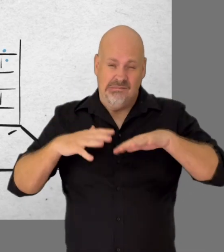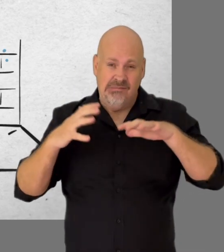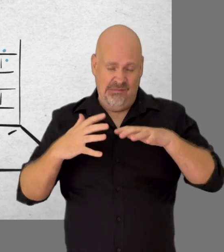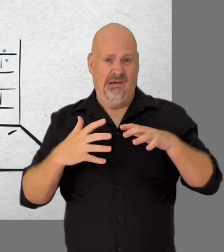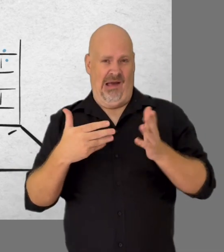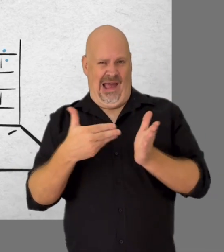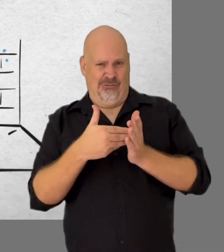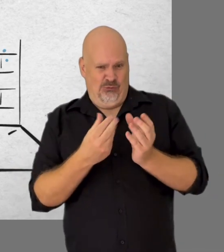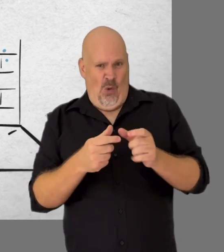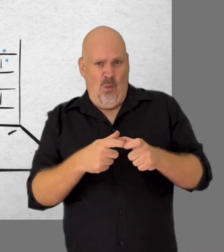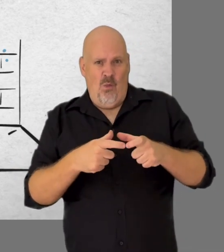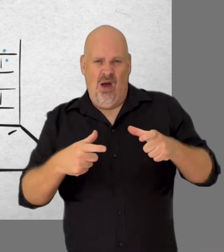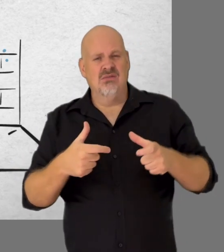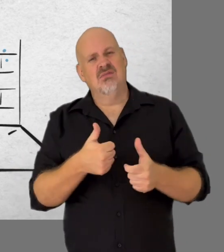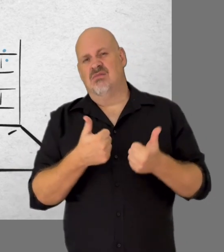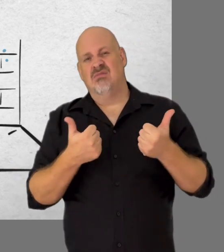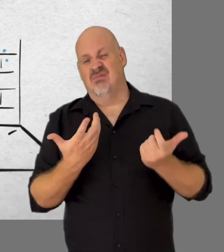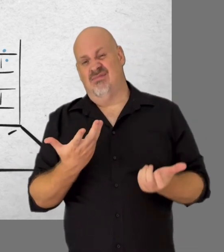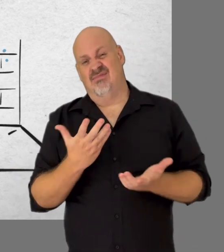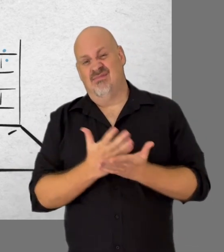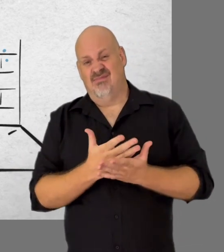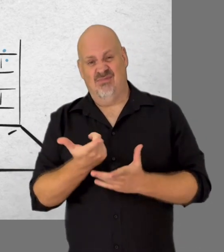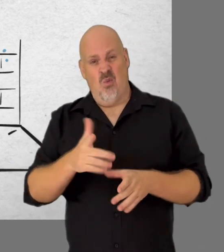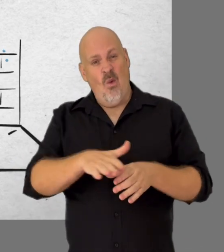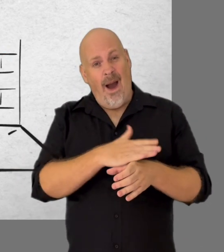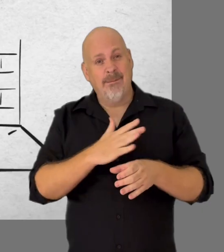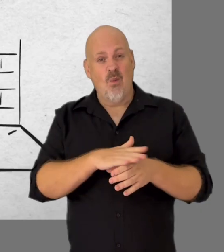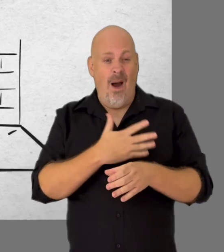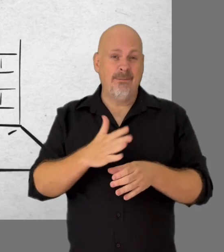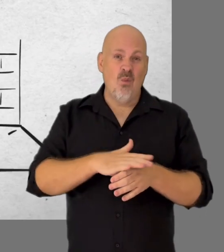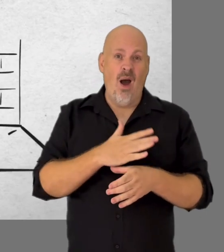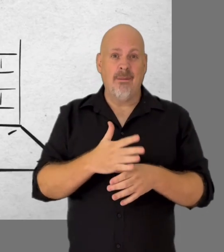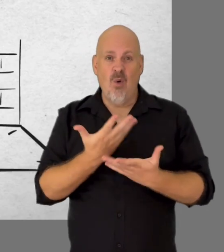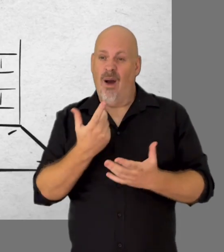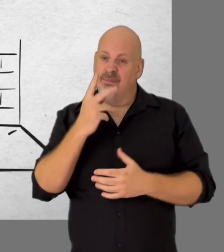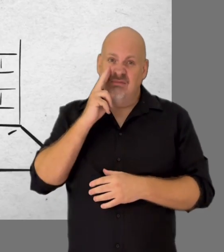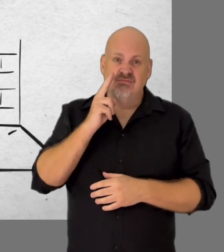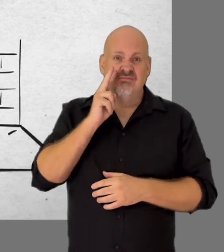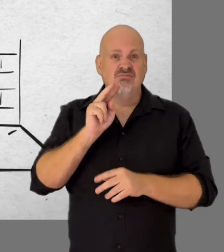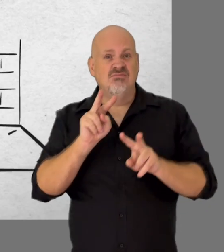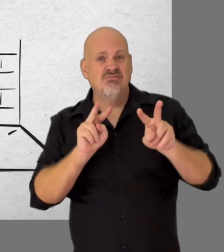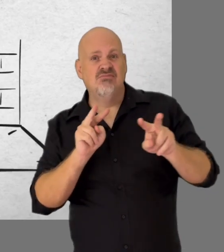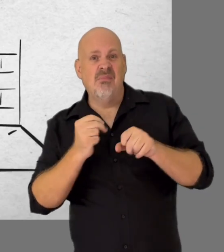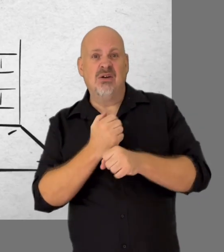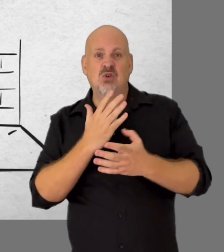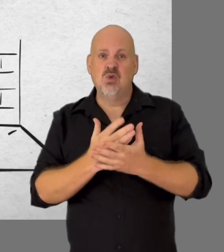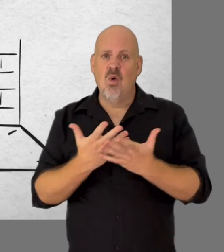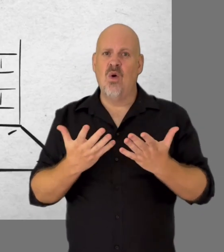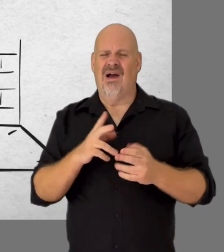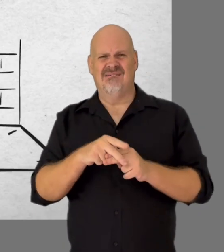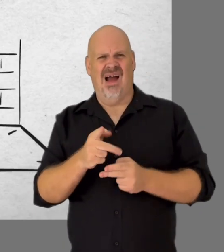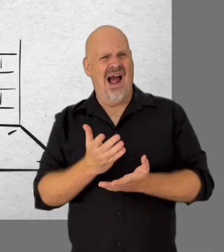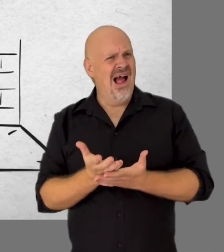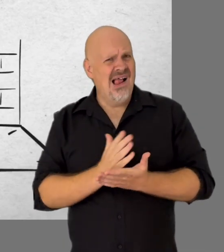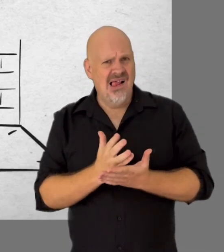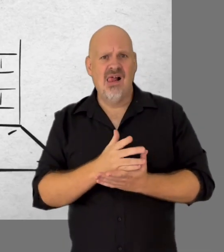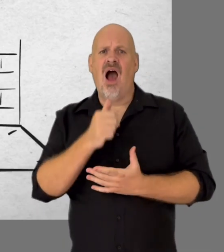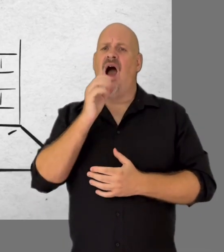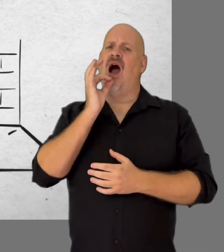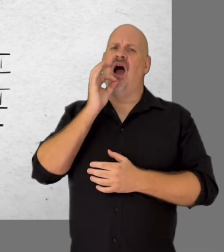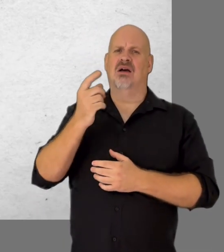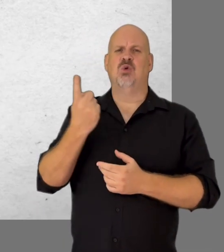conditions. Sometimes there is not much you can do except wipe the water or mould away. Just keep an eye on things and ask an expert if you're not